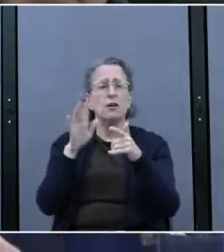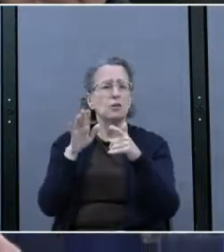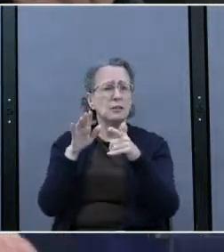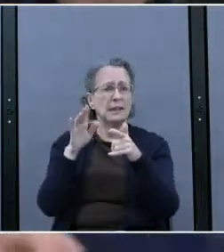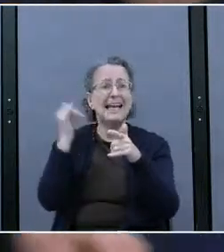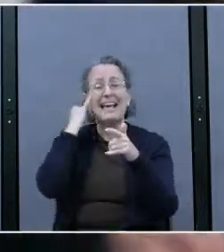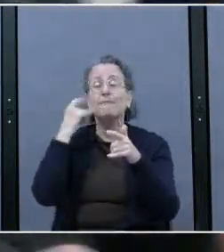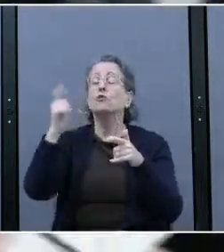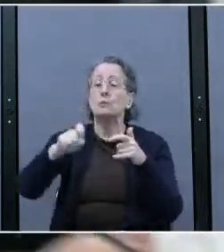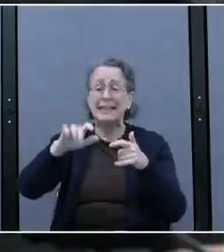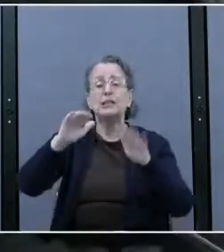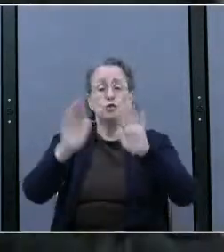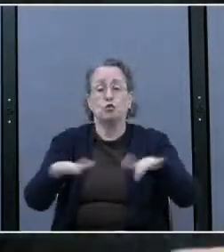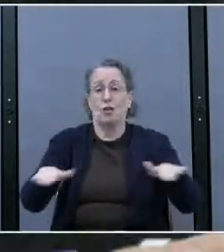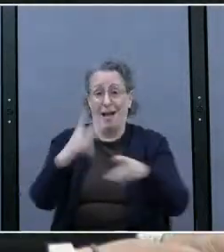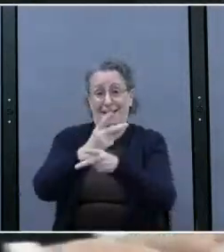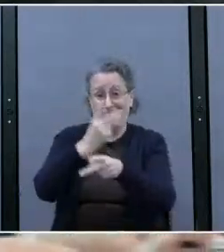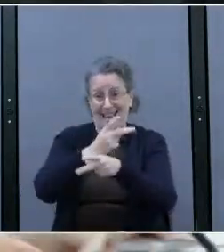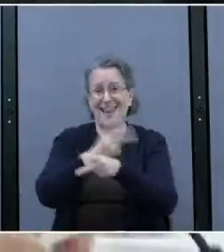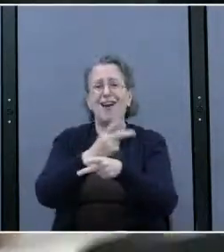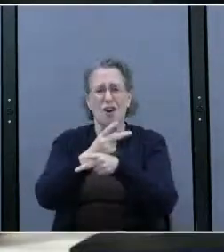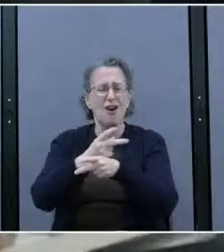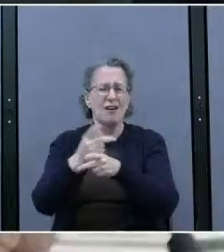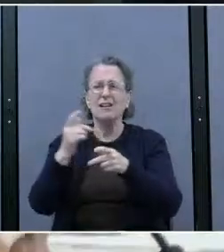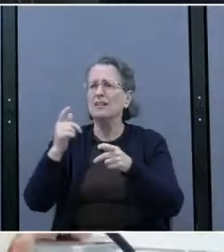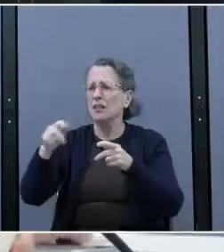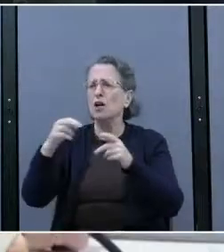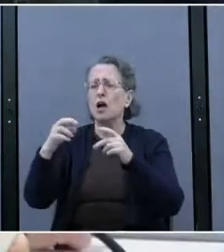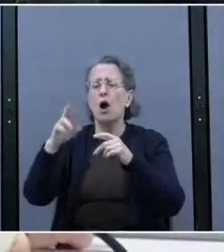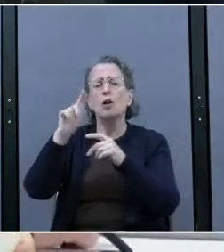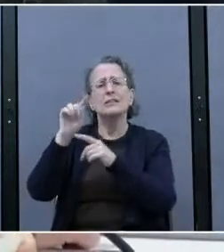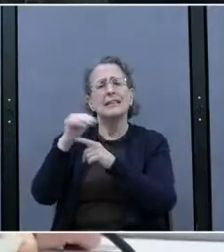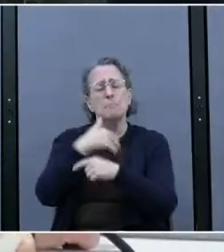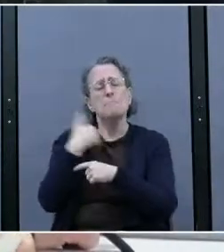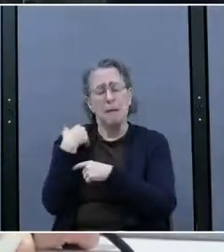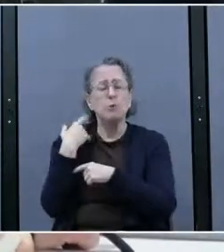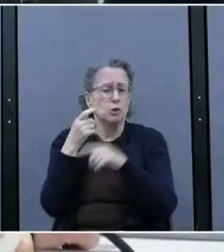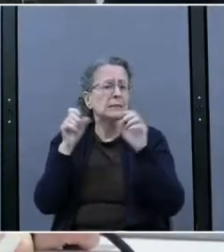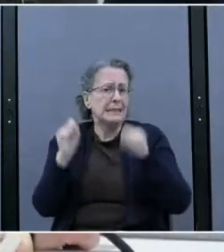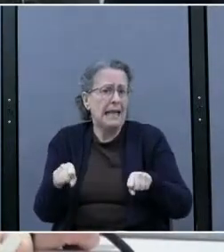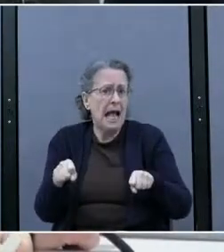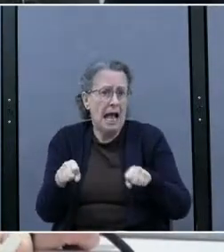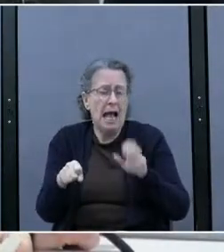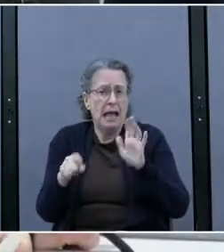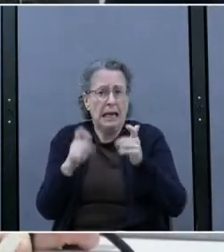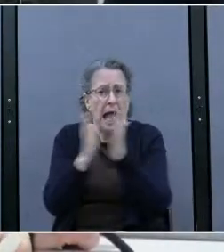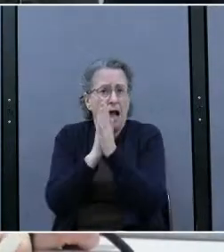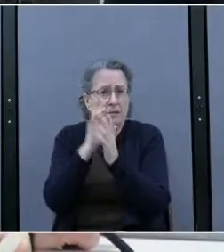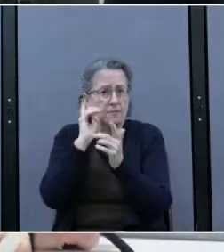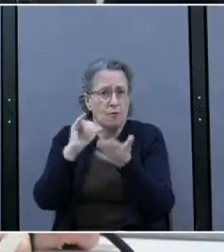This lunch form says you're to email the order form to